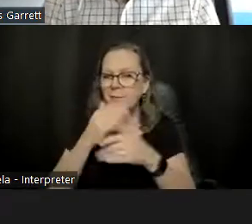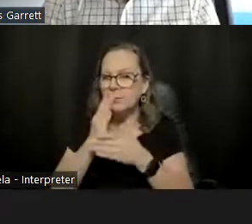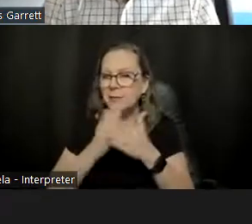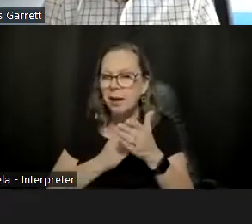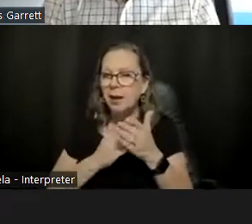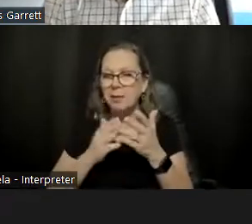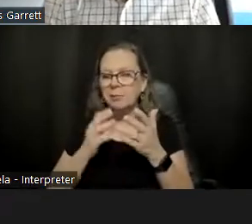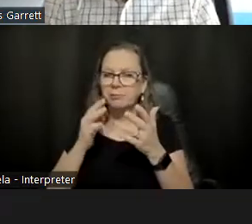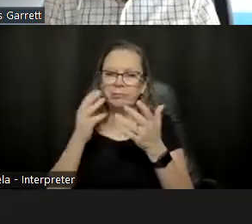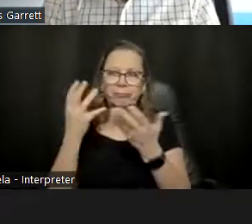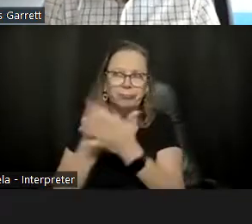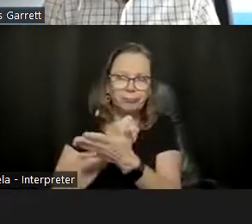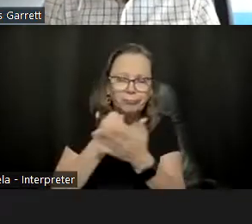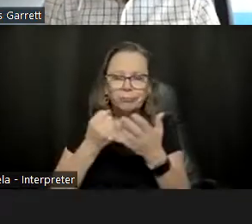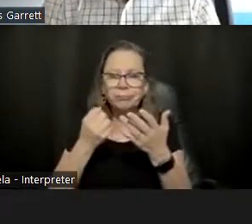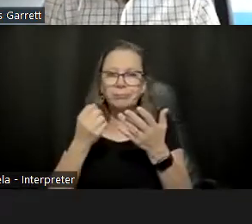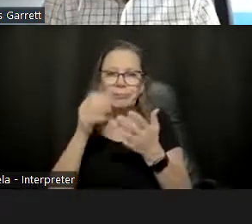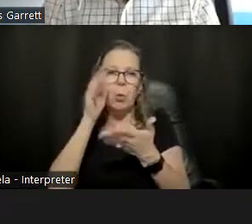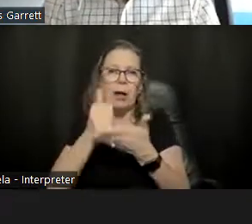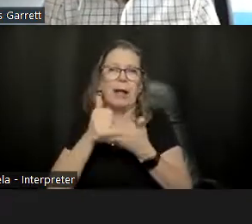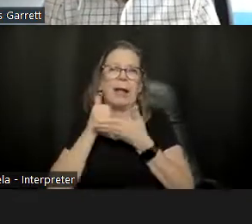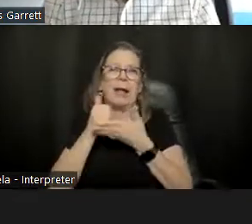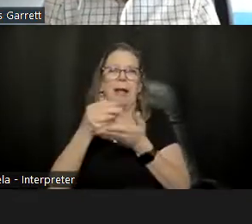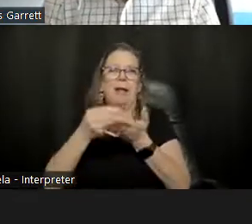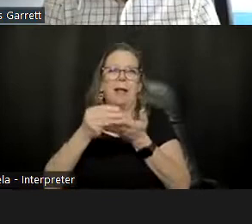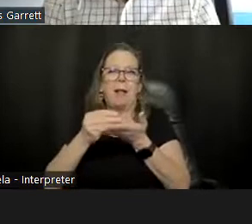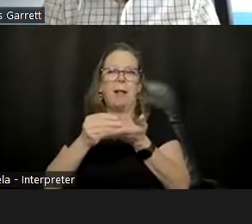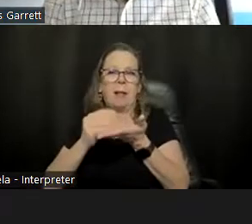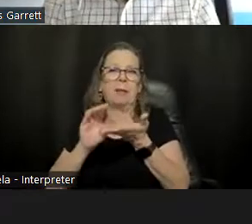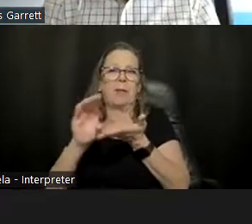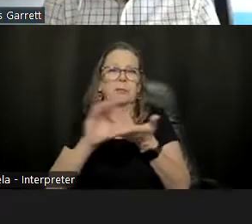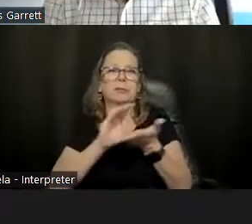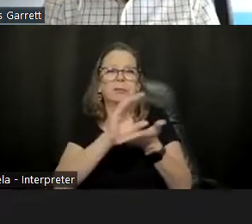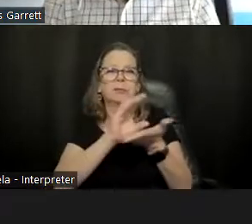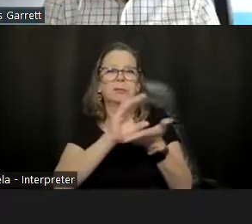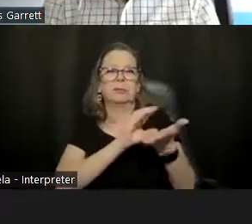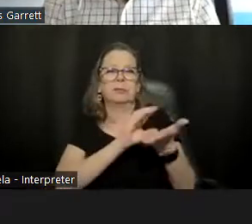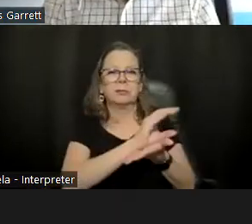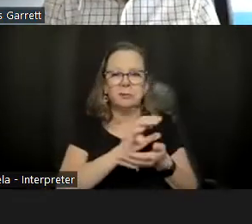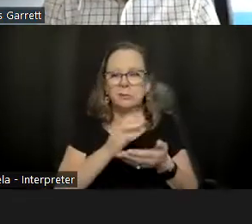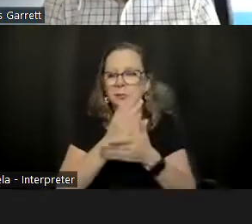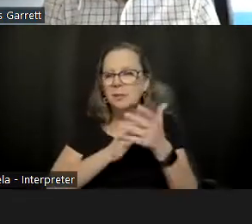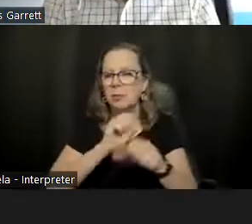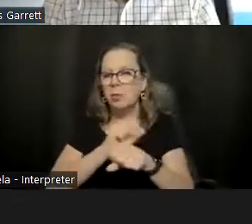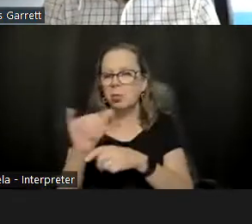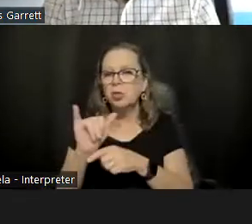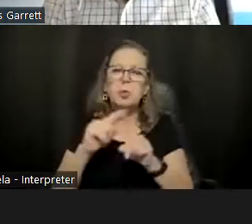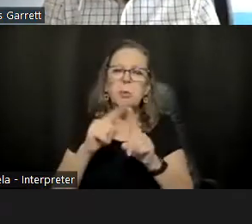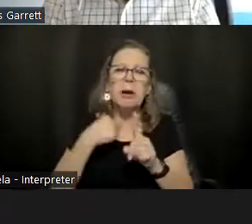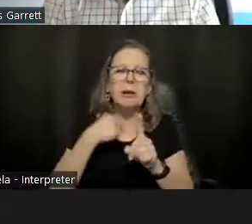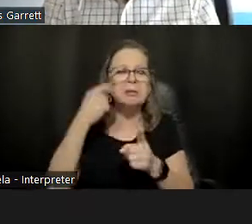be funded that fund some of this work as well. And so just wanted to share that information with